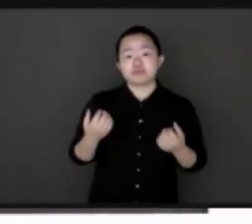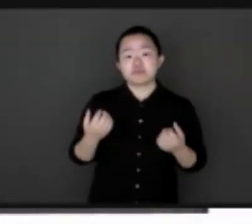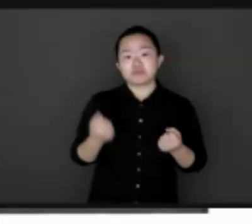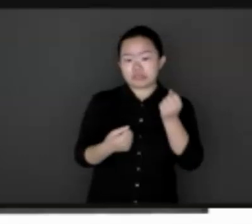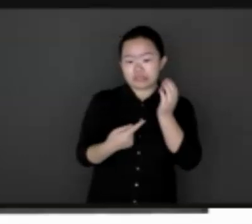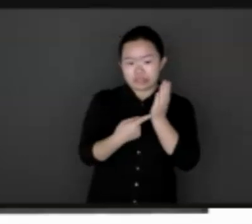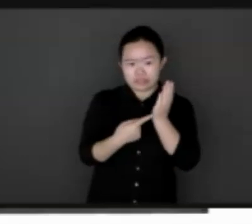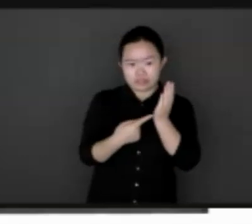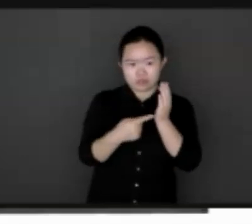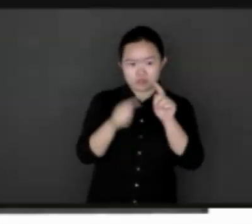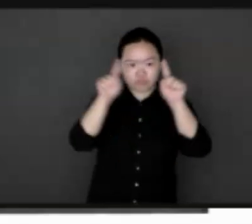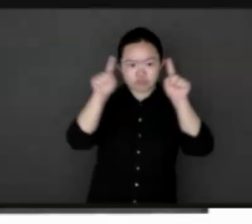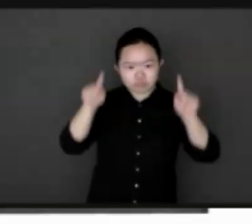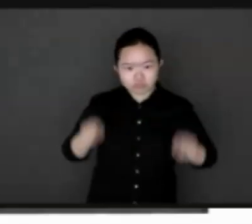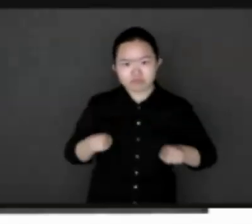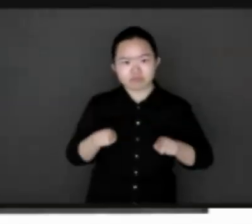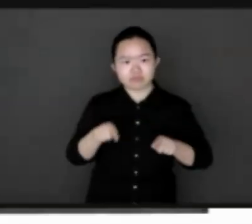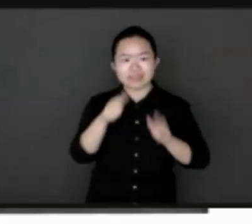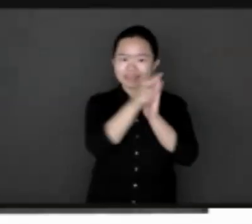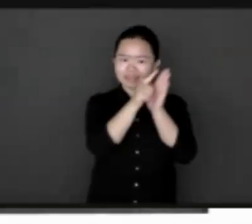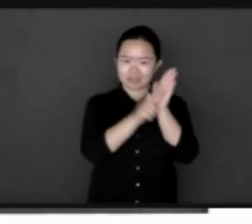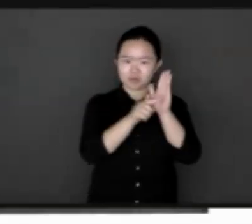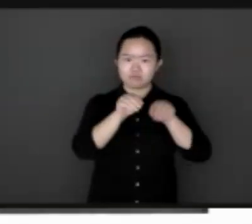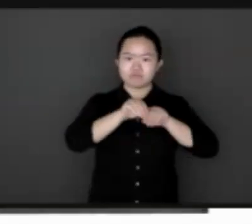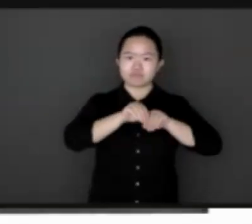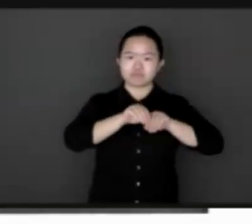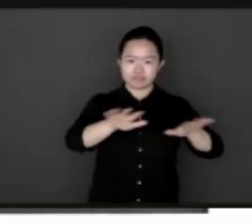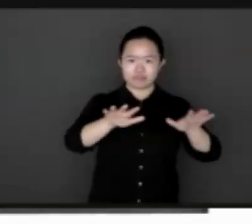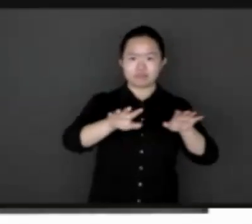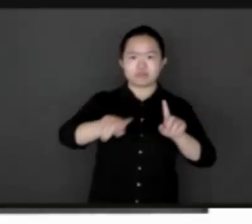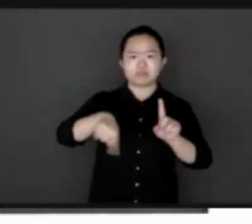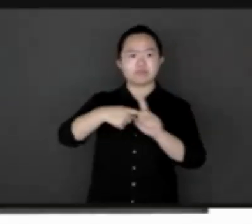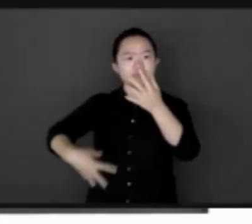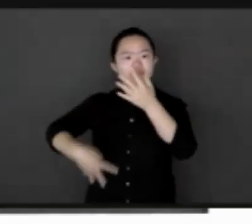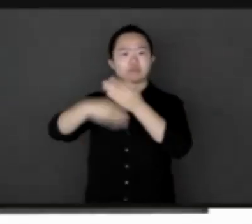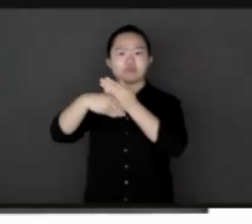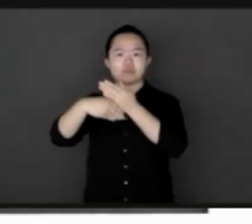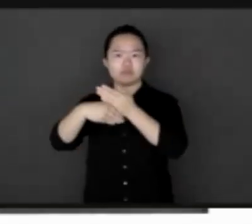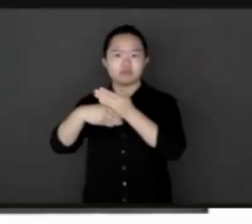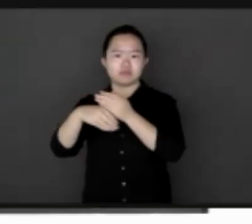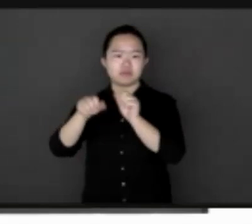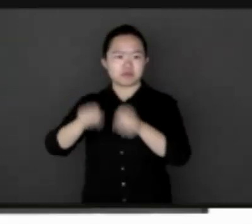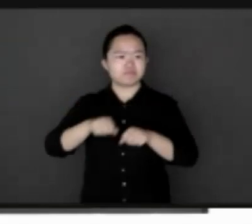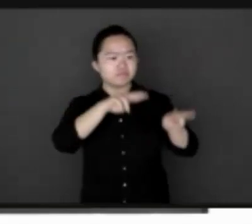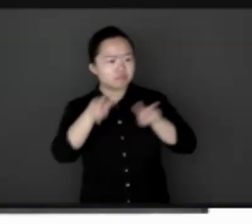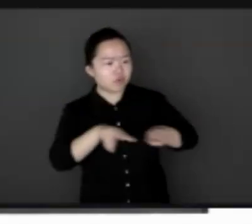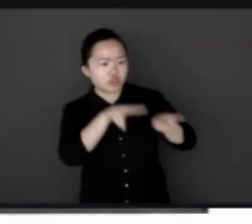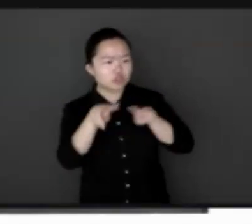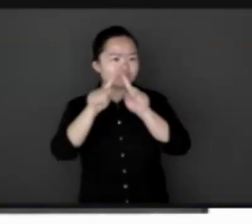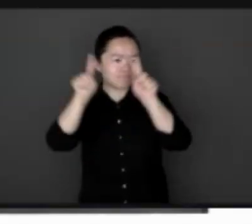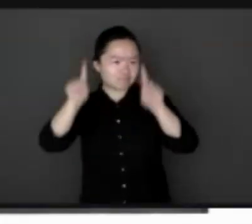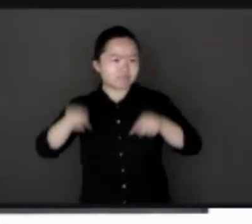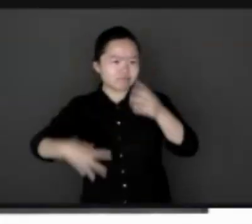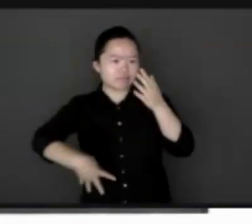and for the monitoring body. You can have that in an attachment, that's fine. But don't scare off the end users with technical blah blah, because